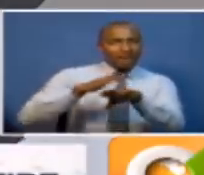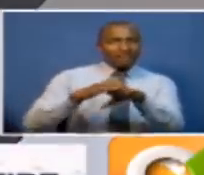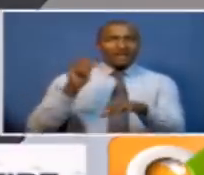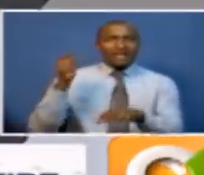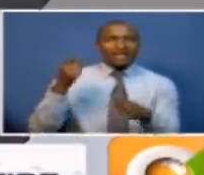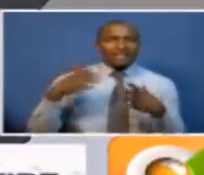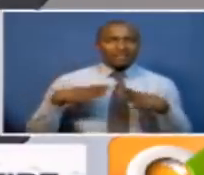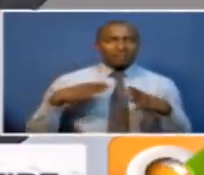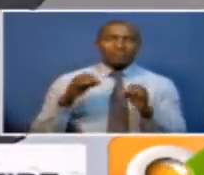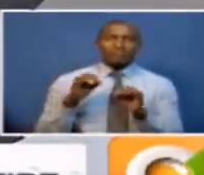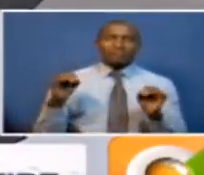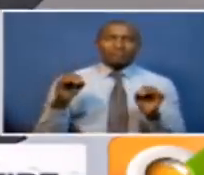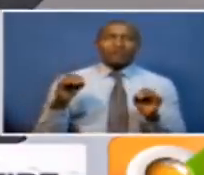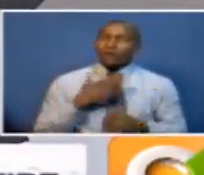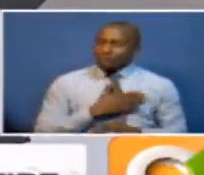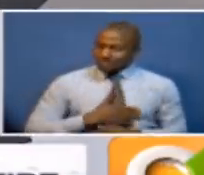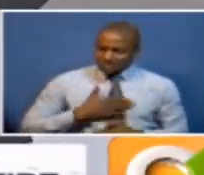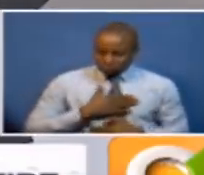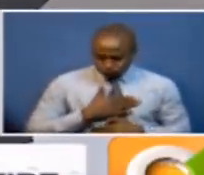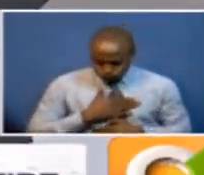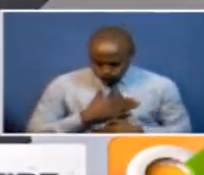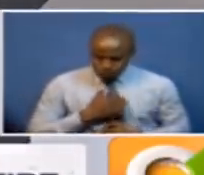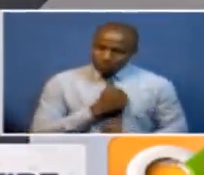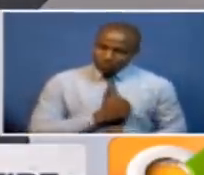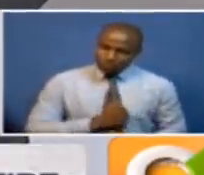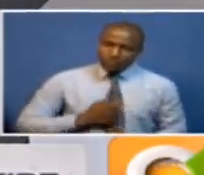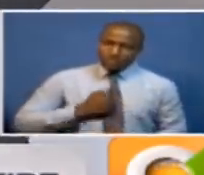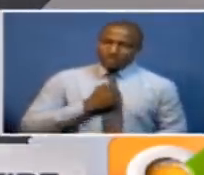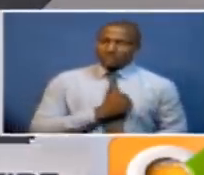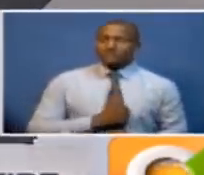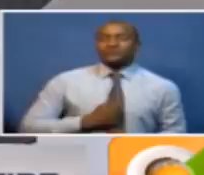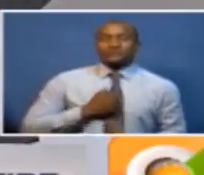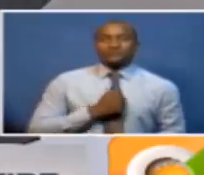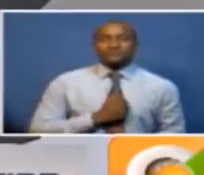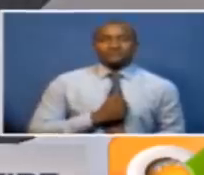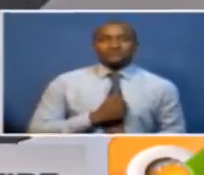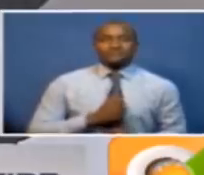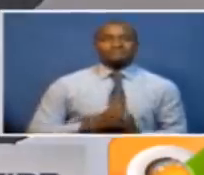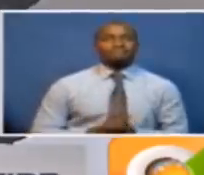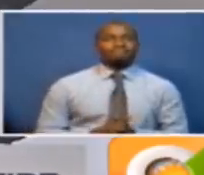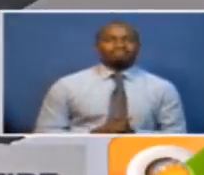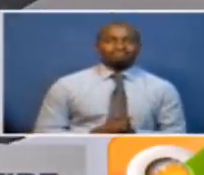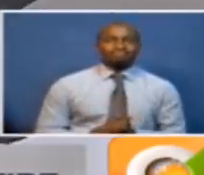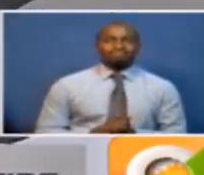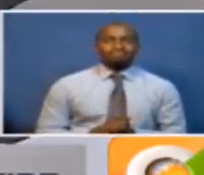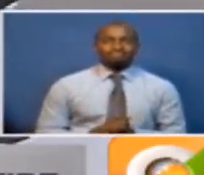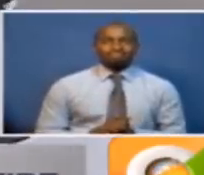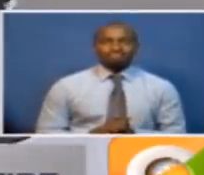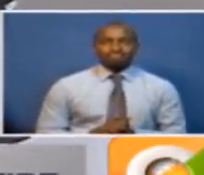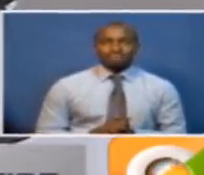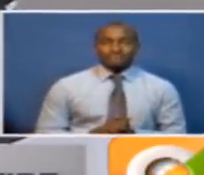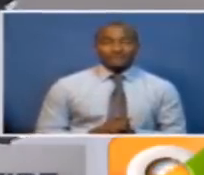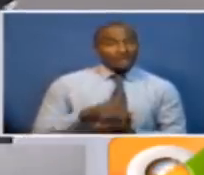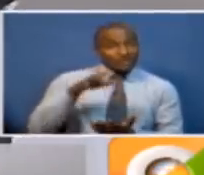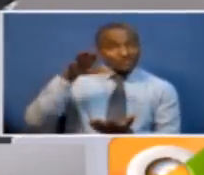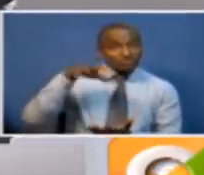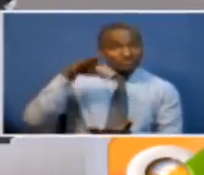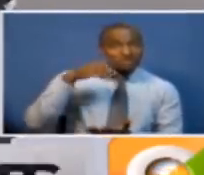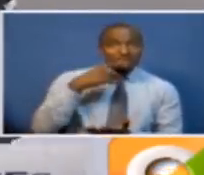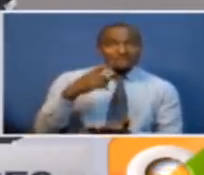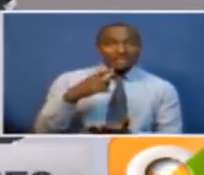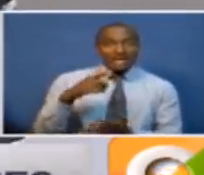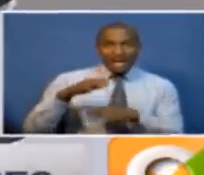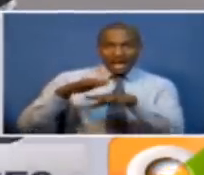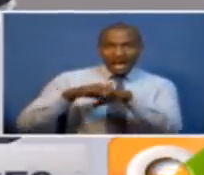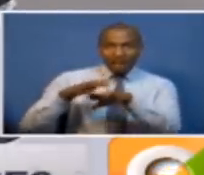again bow our heads and profusely apologize to everybody. Now, the chain denies being racist and